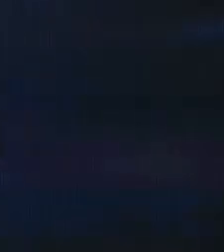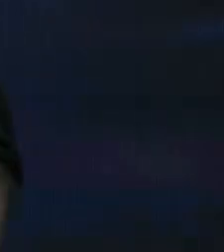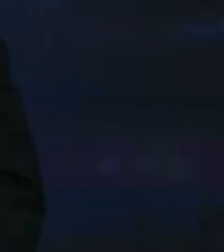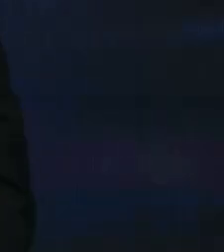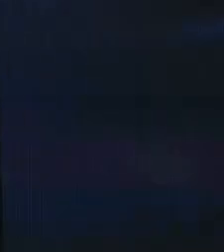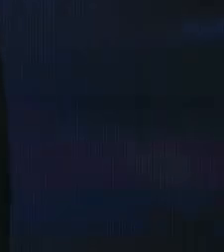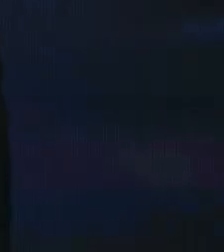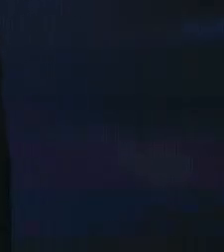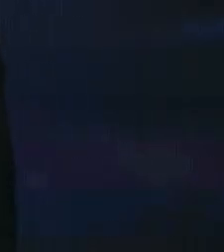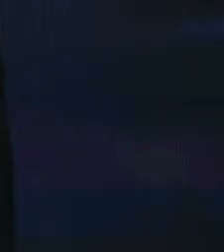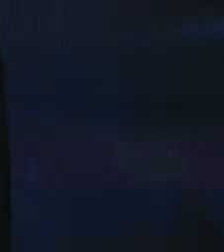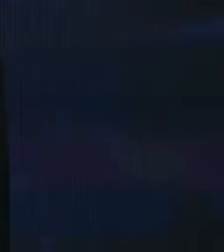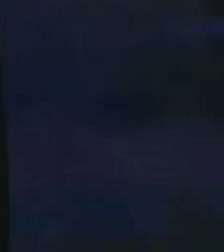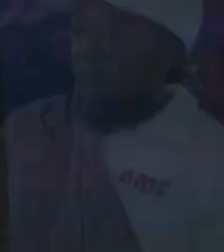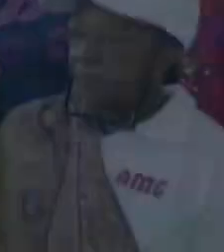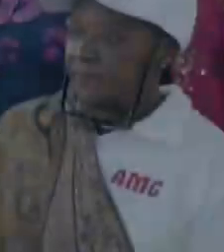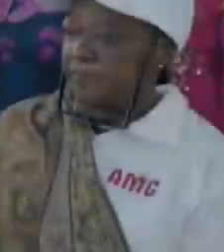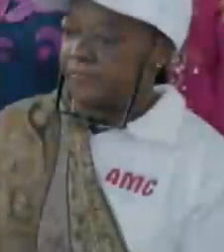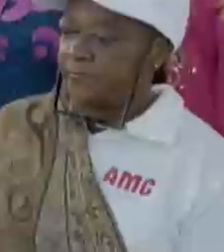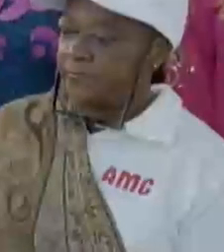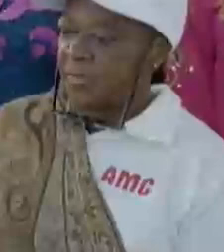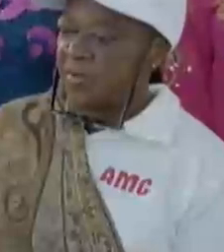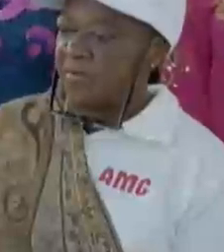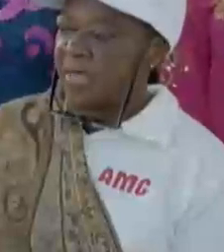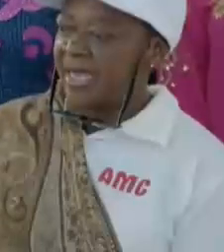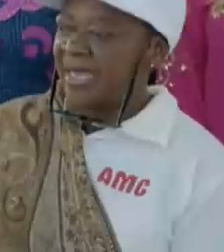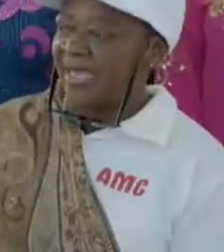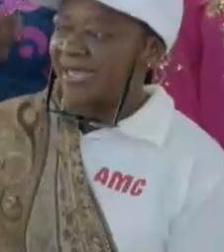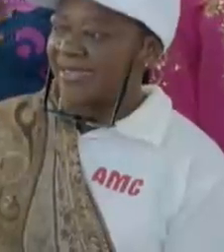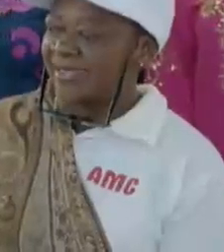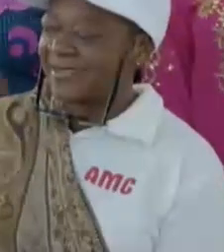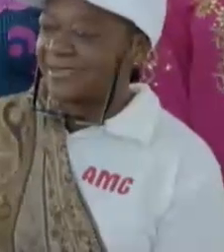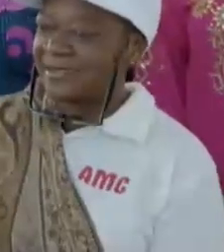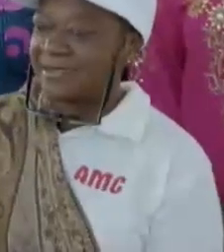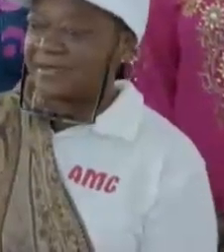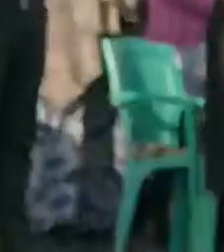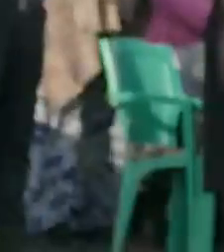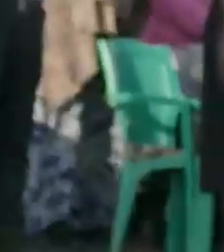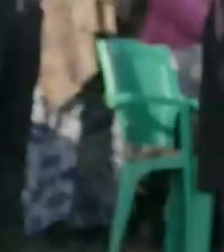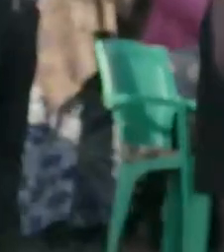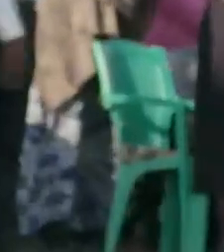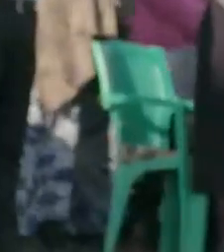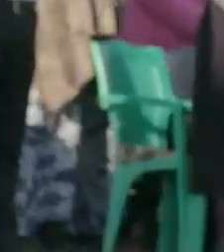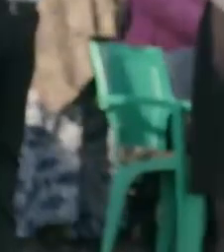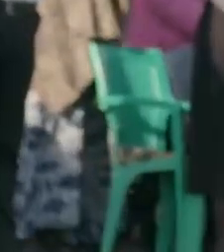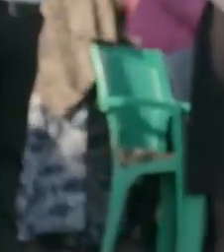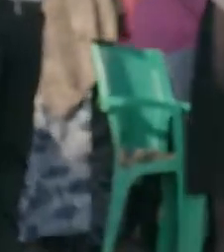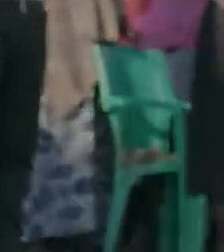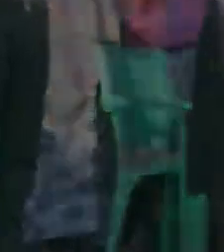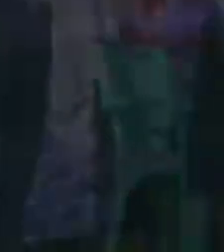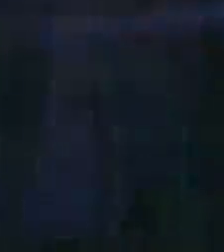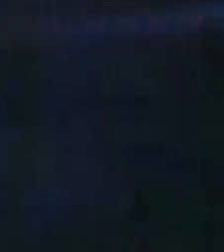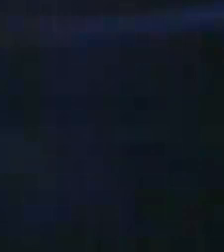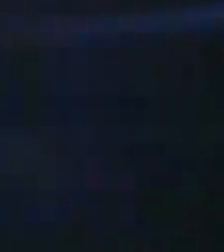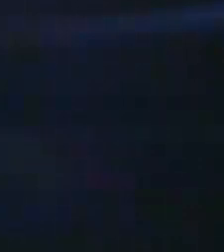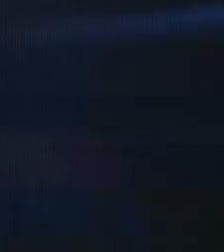be upon everyone. Amen. Upon me. God bless you. Amen. Father, we thank